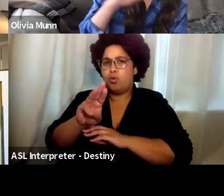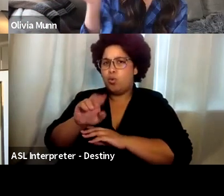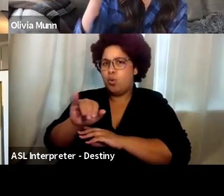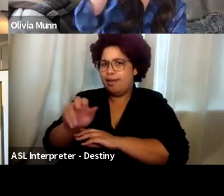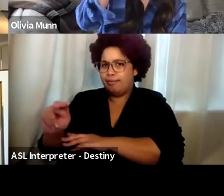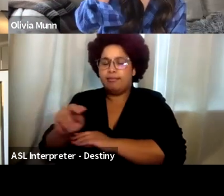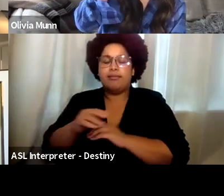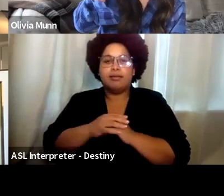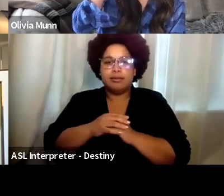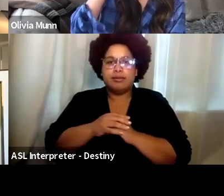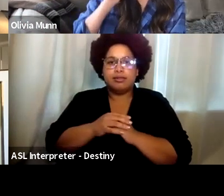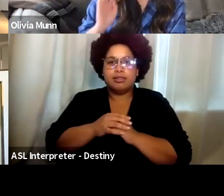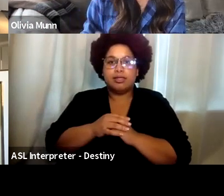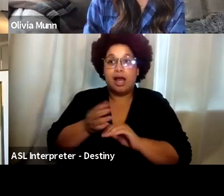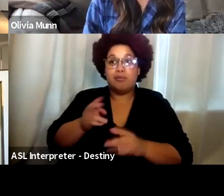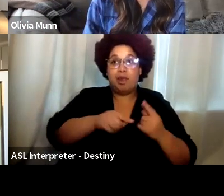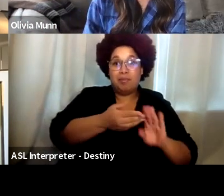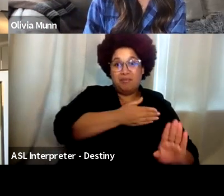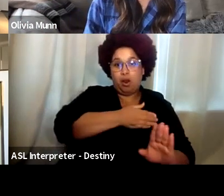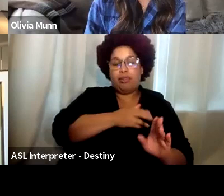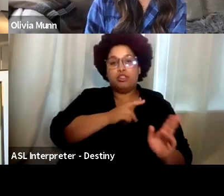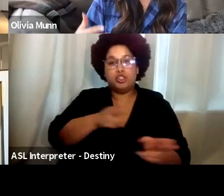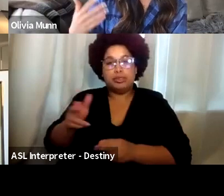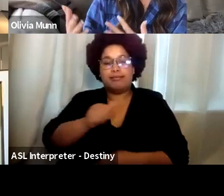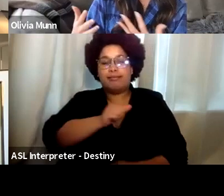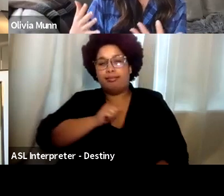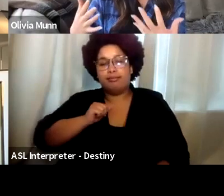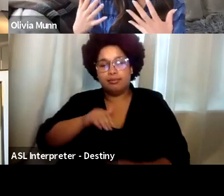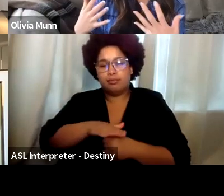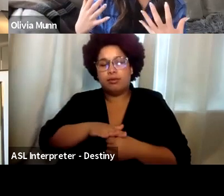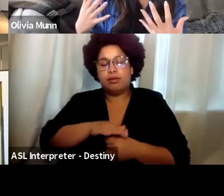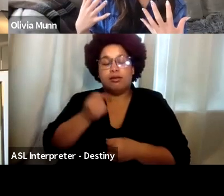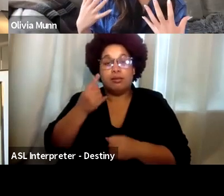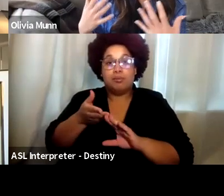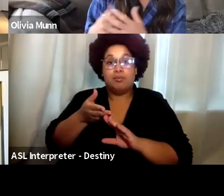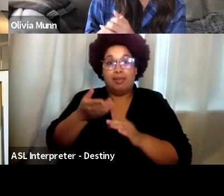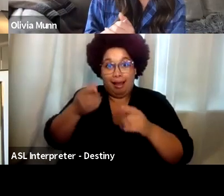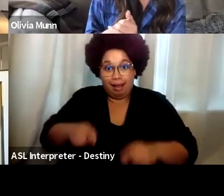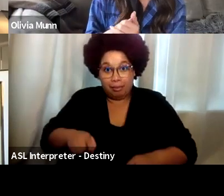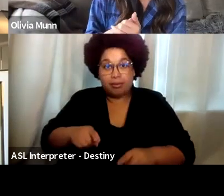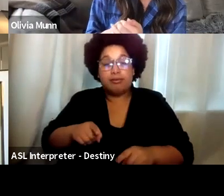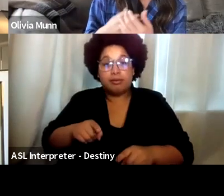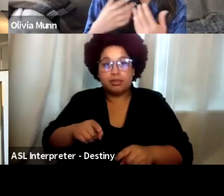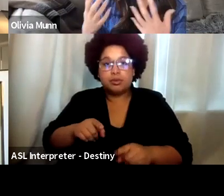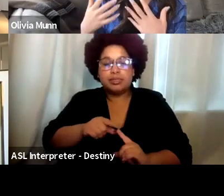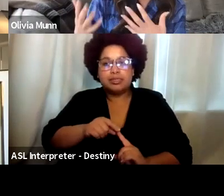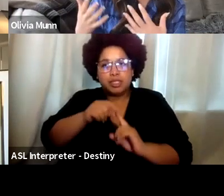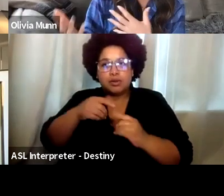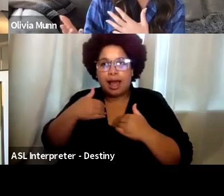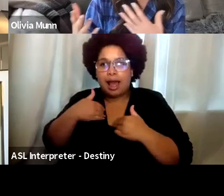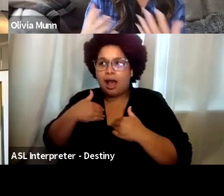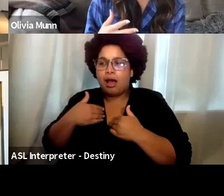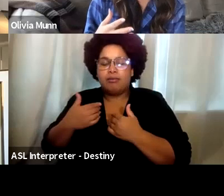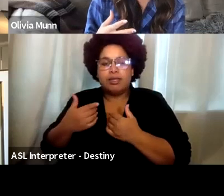with before the shootings in Atlanta. And so when that happened, it was a really special thing to be able to have each